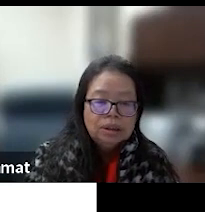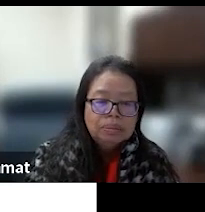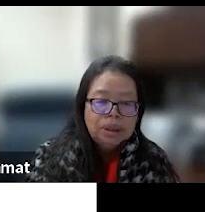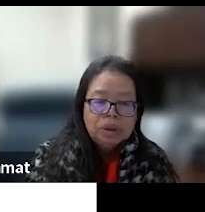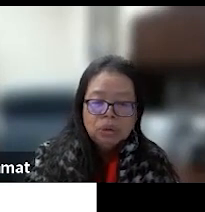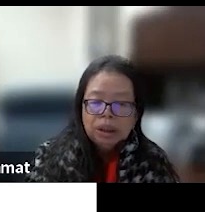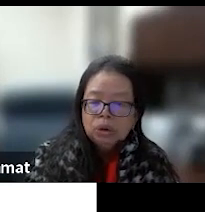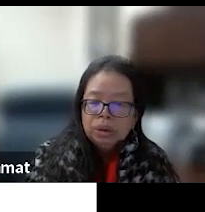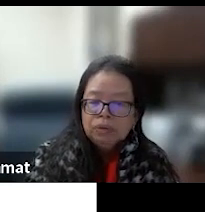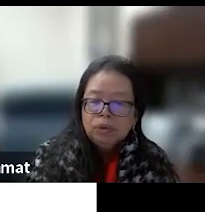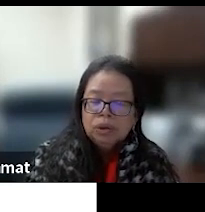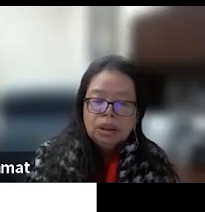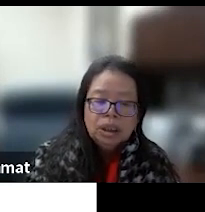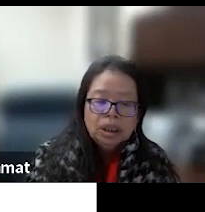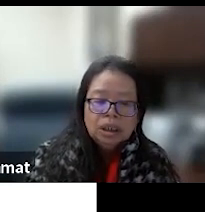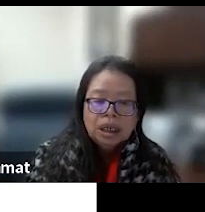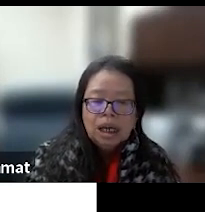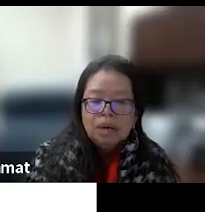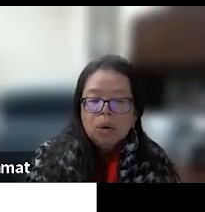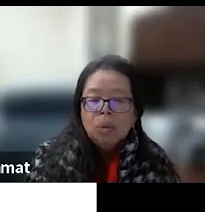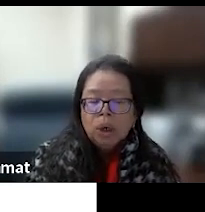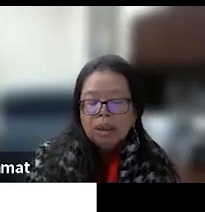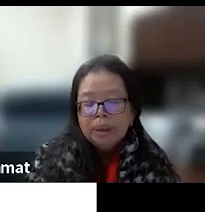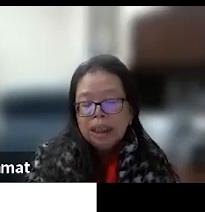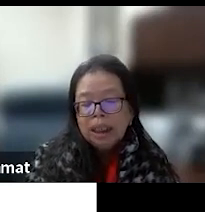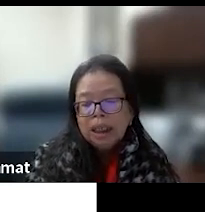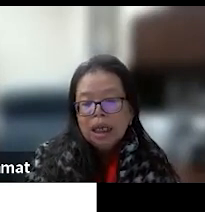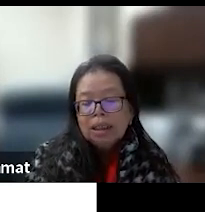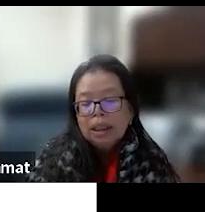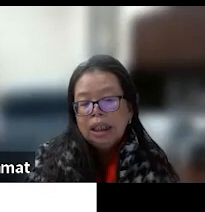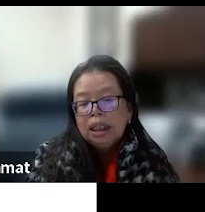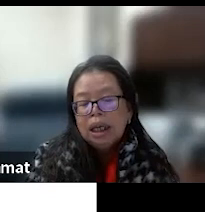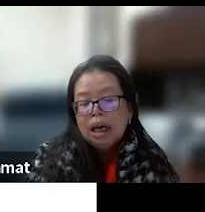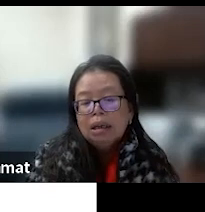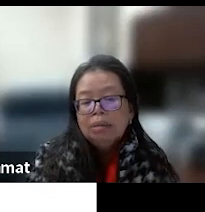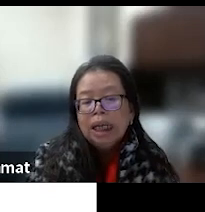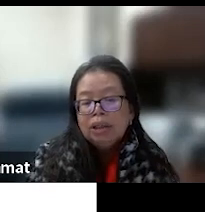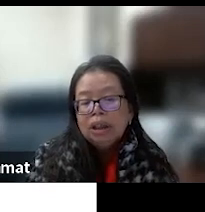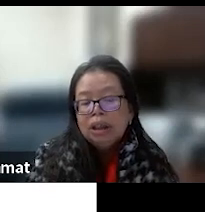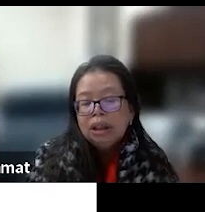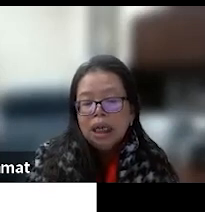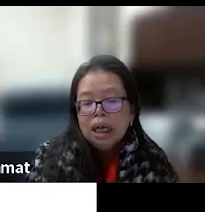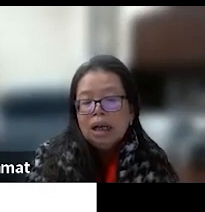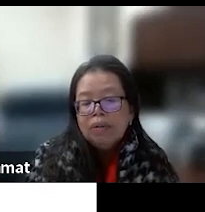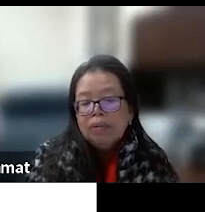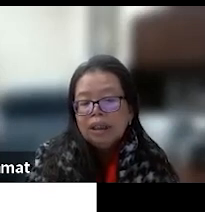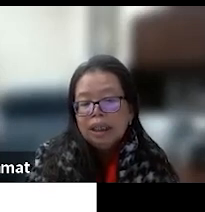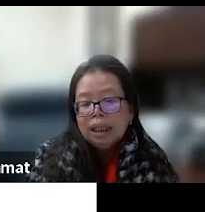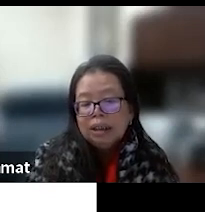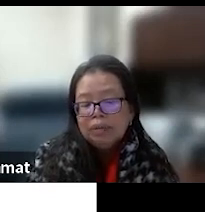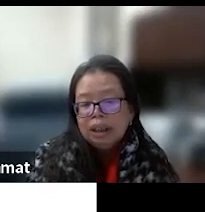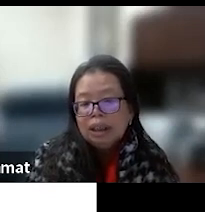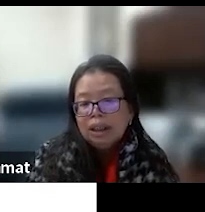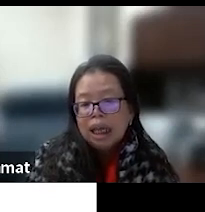2024 to September 2024 will be the culmination of events